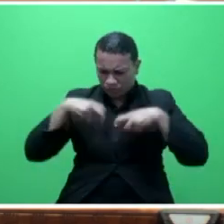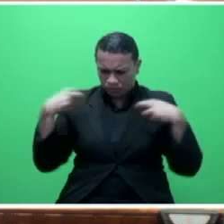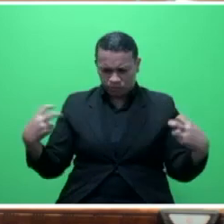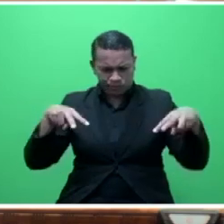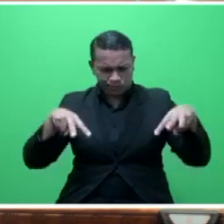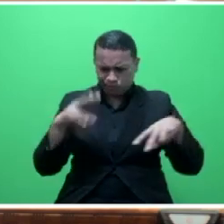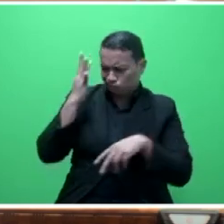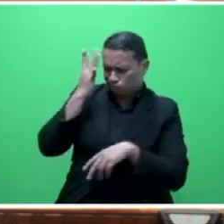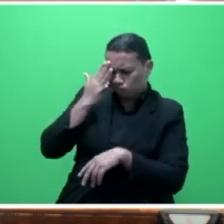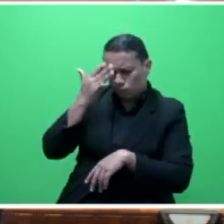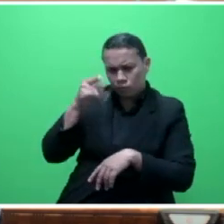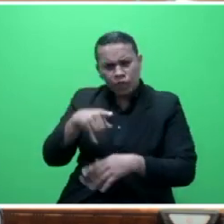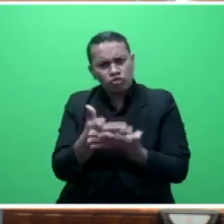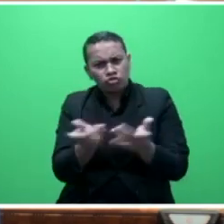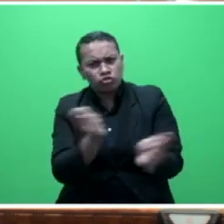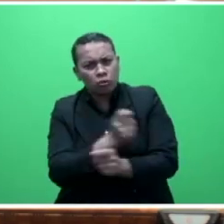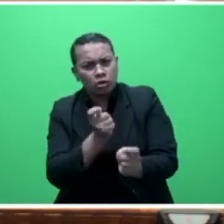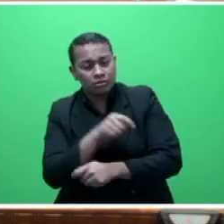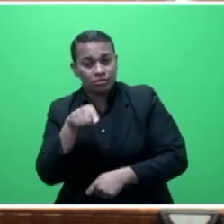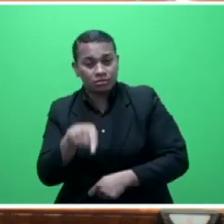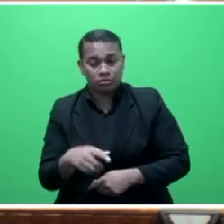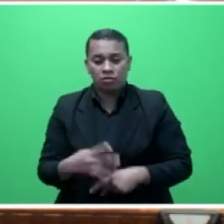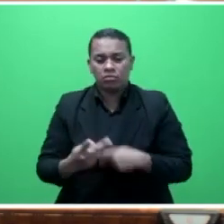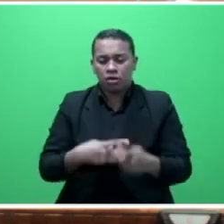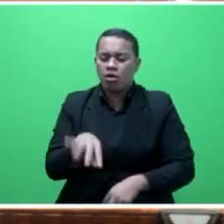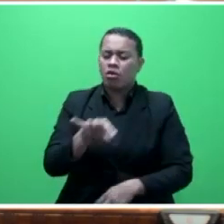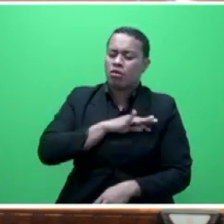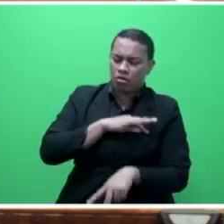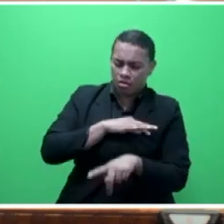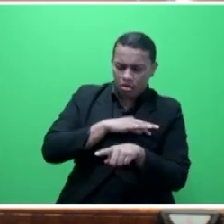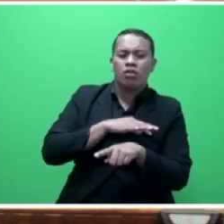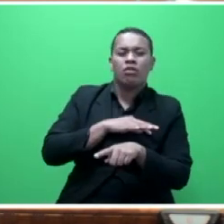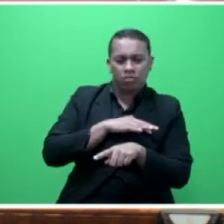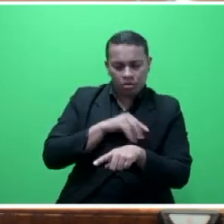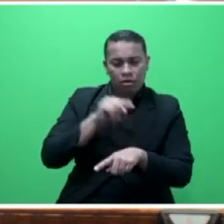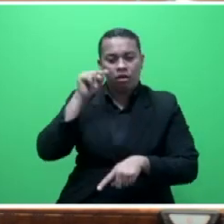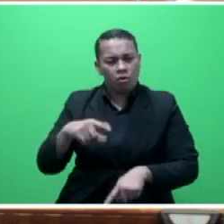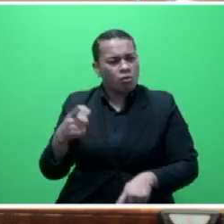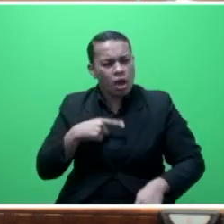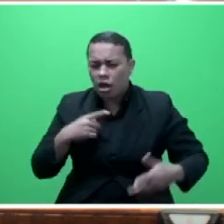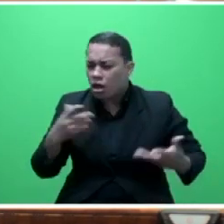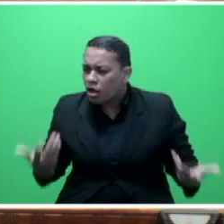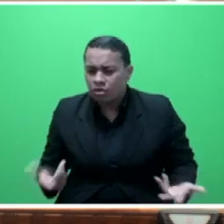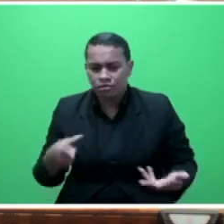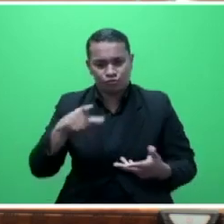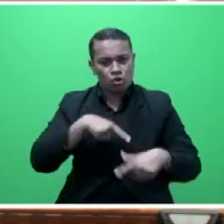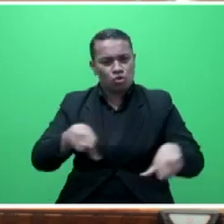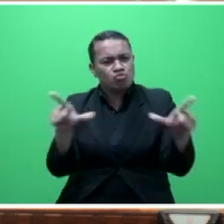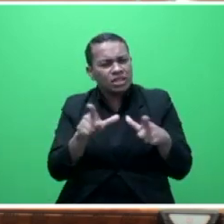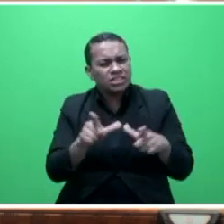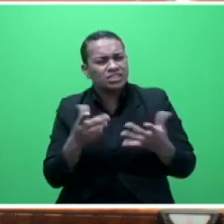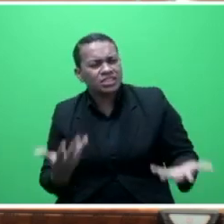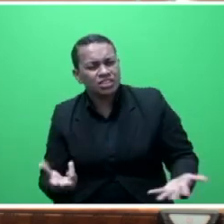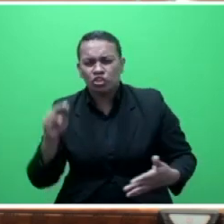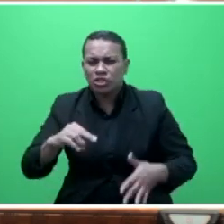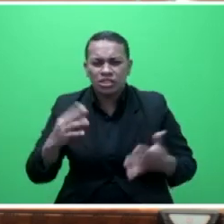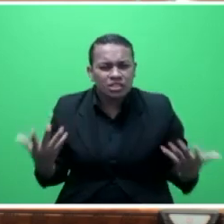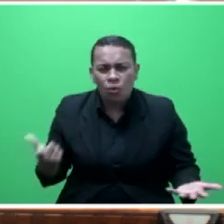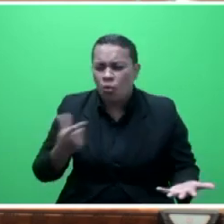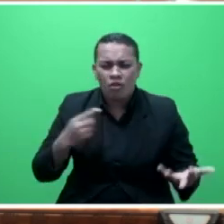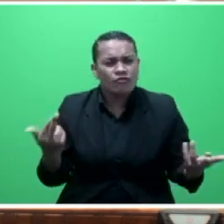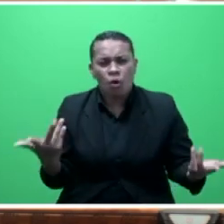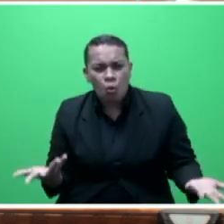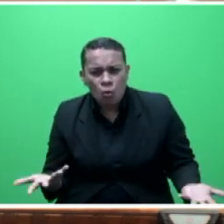process, we couldn't escape the burning question: why do we need these licenses at all? So, from 1